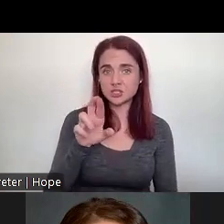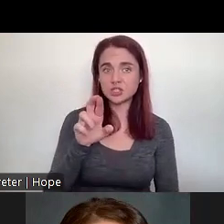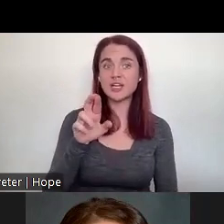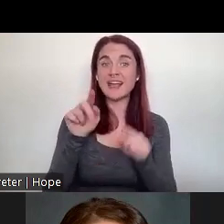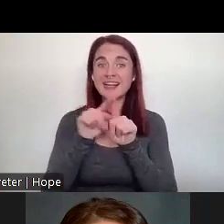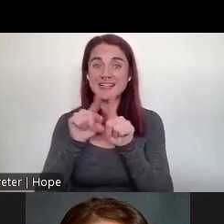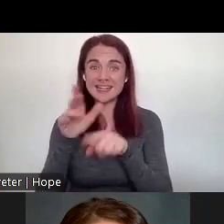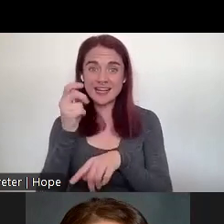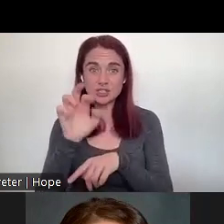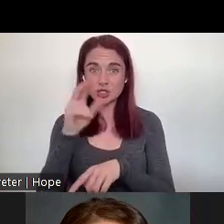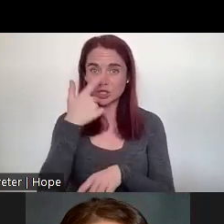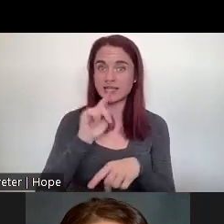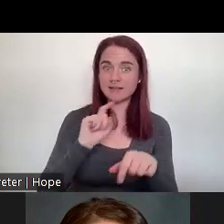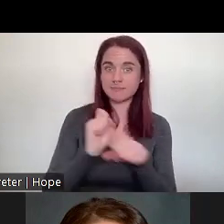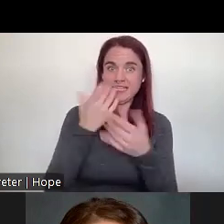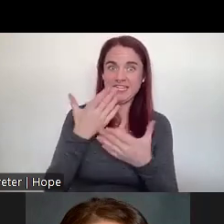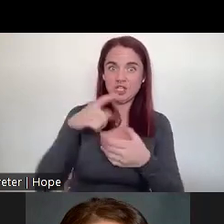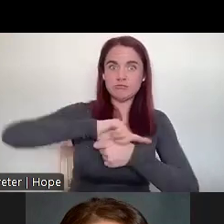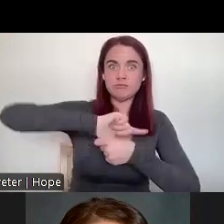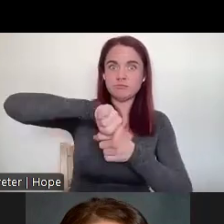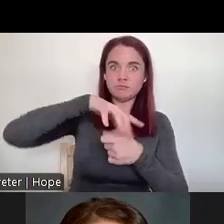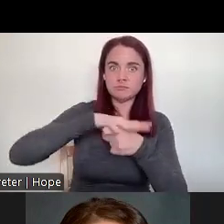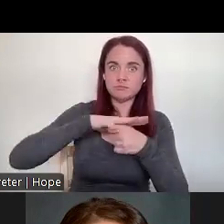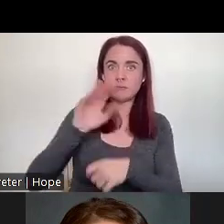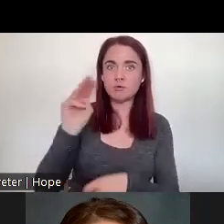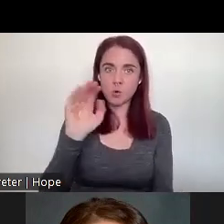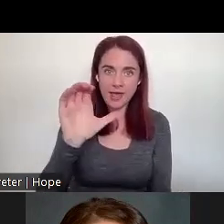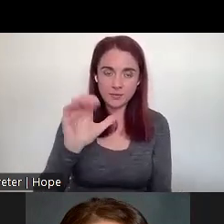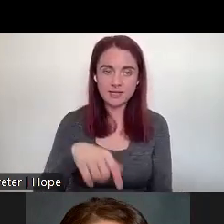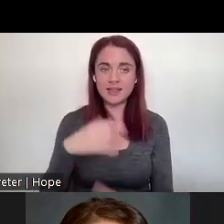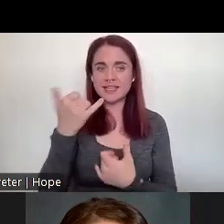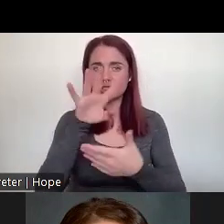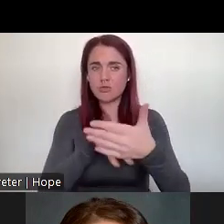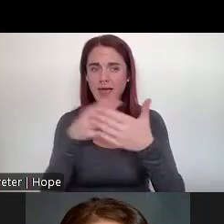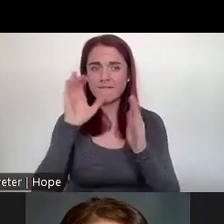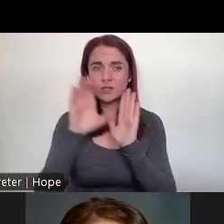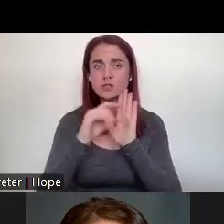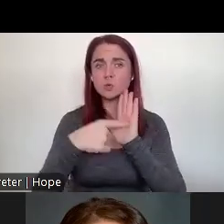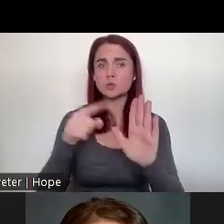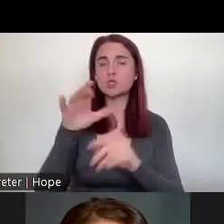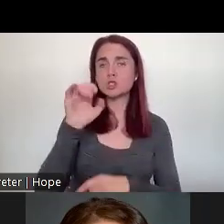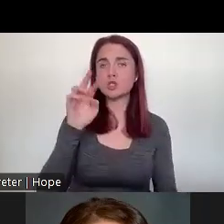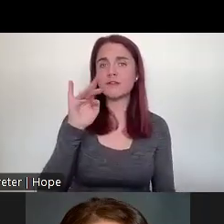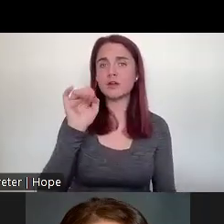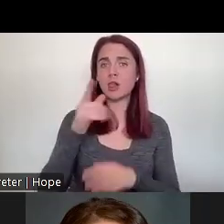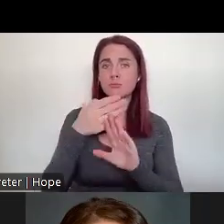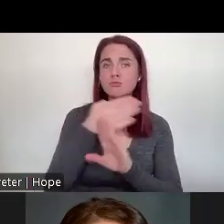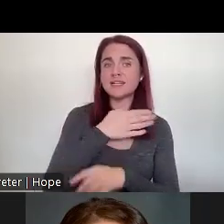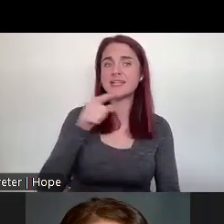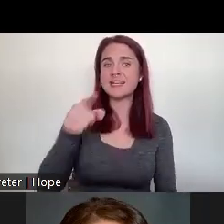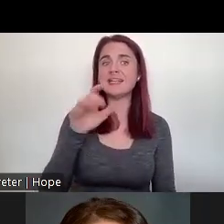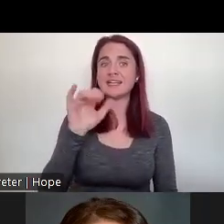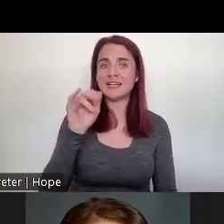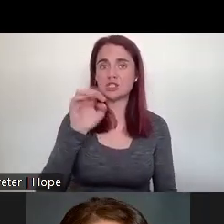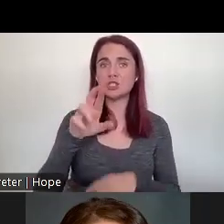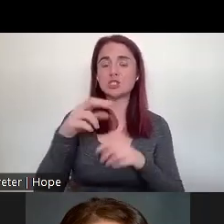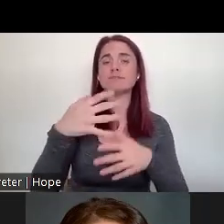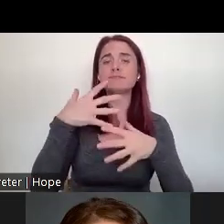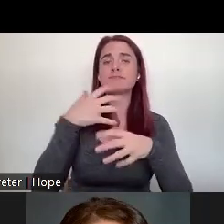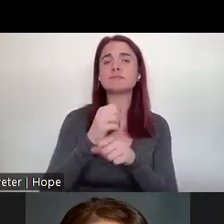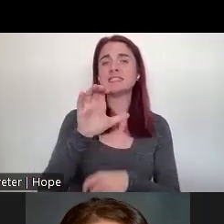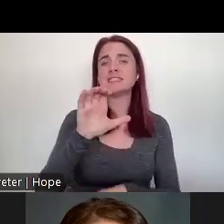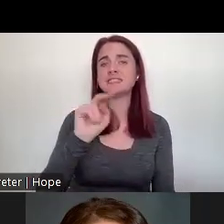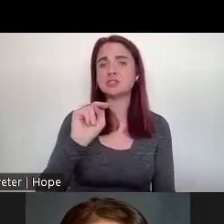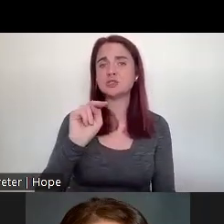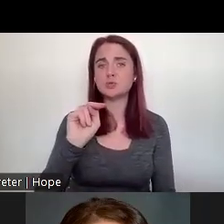like within Monroe County specifically. This graph is showing cervical precancer, which we're calling SIN2+, by year and by